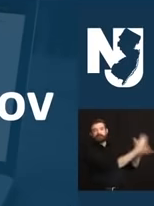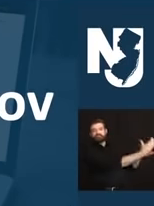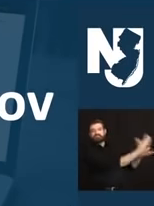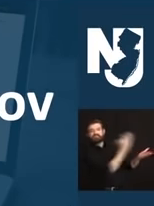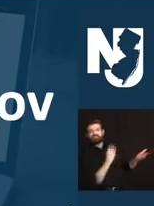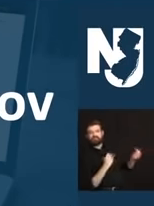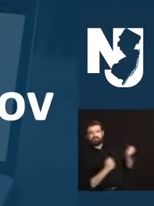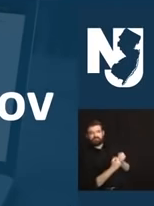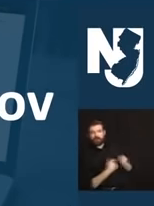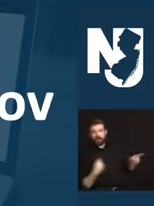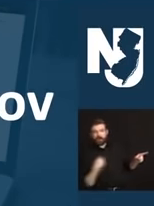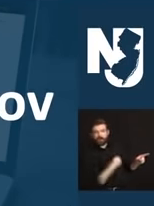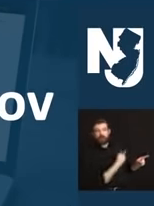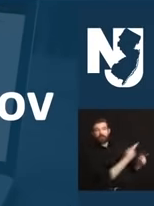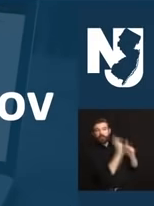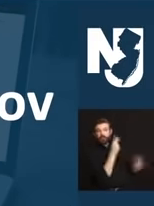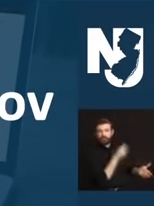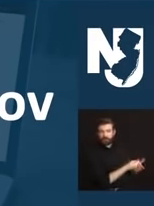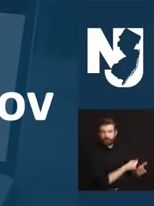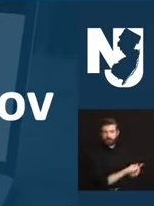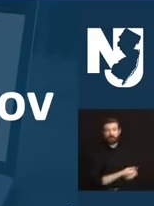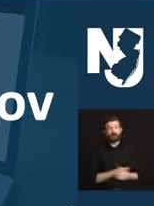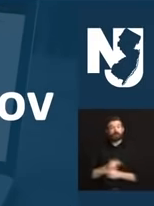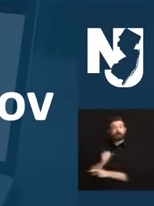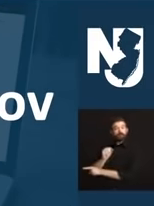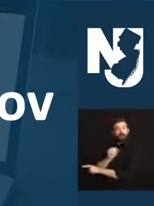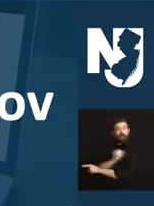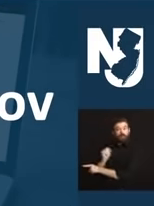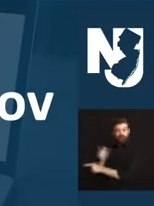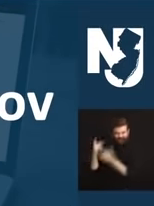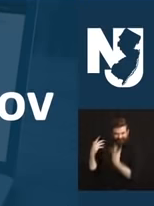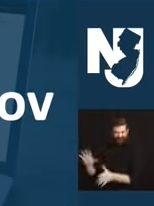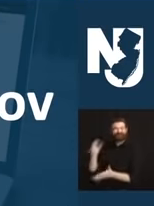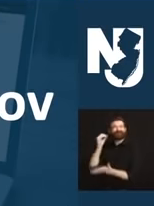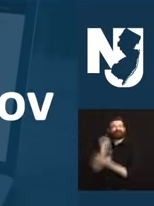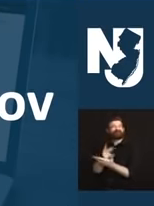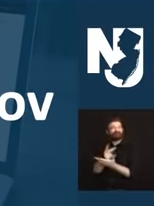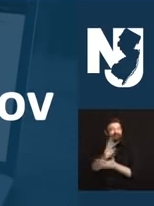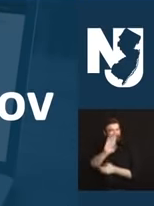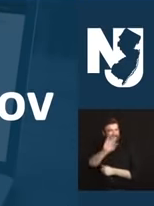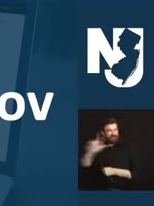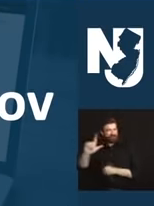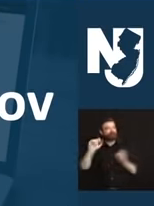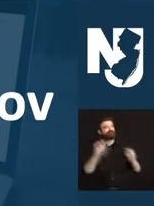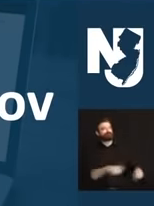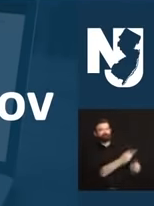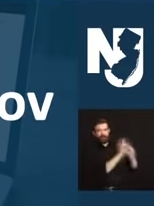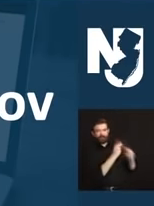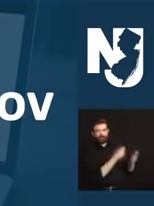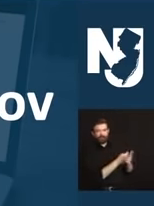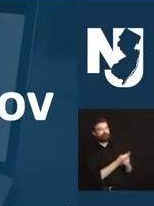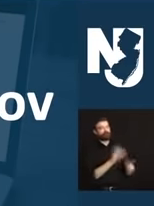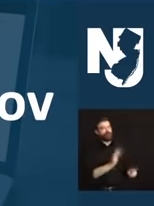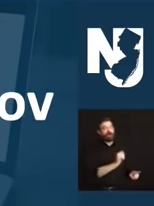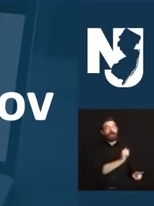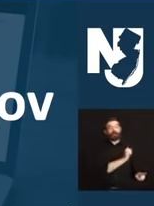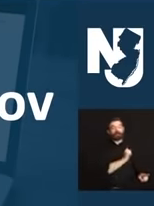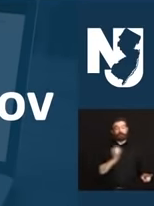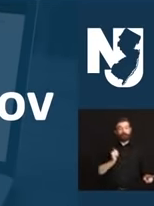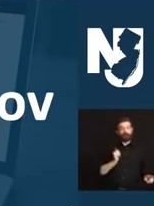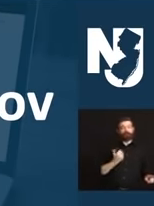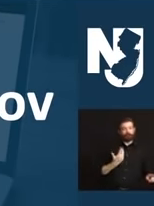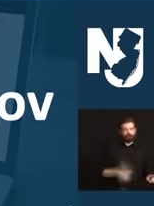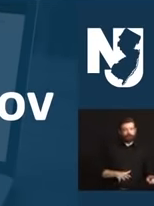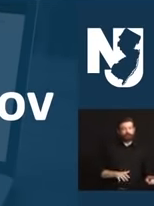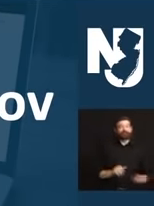bill, and we need to see this bill passed in the Senate. We continue our discussions with the Senate President, but time is